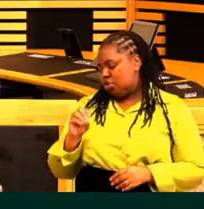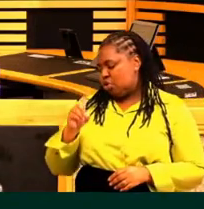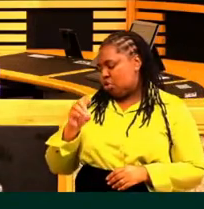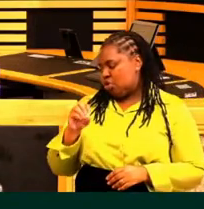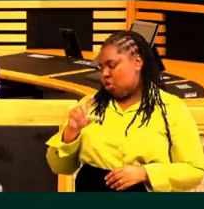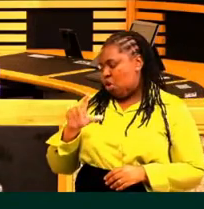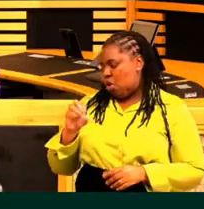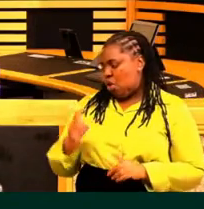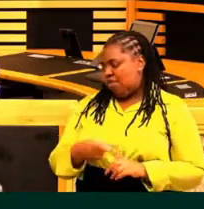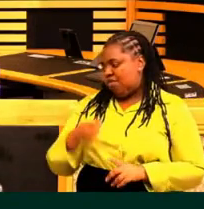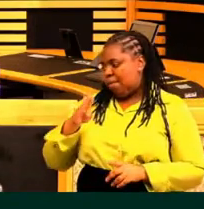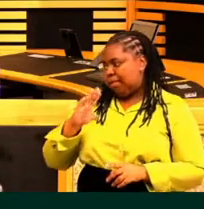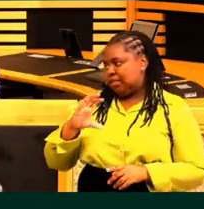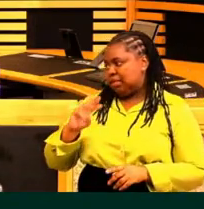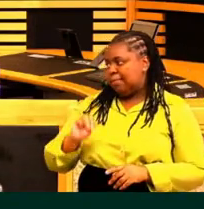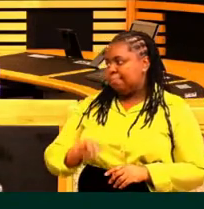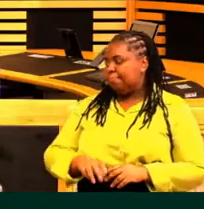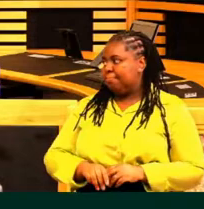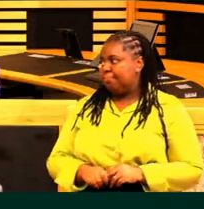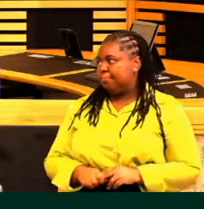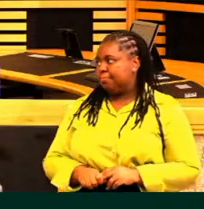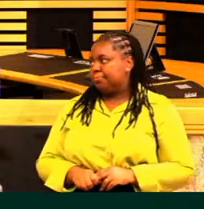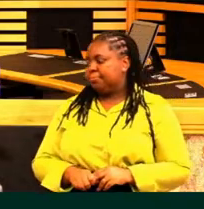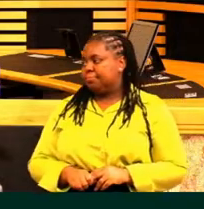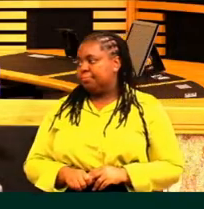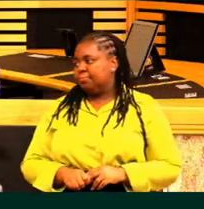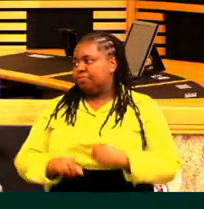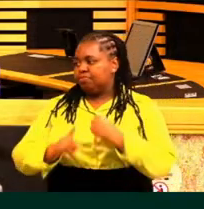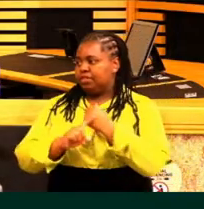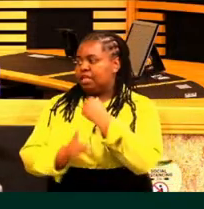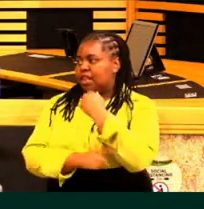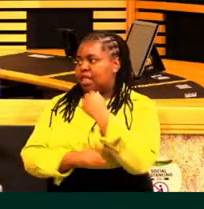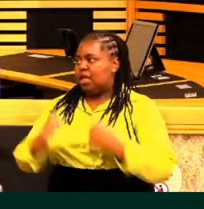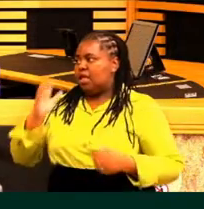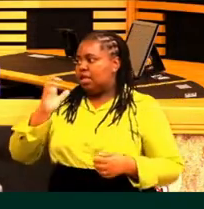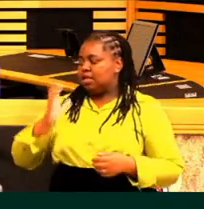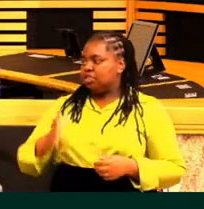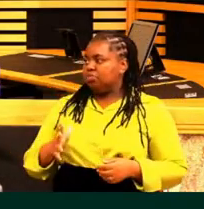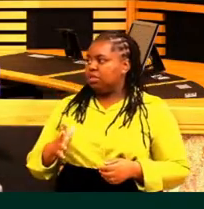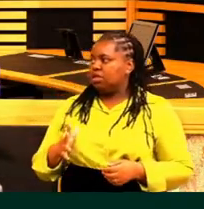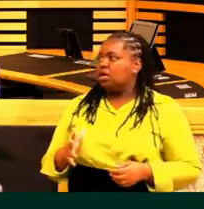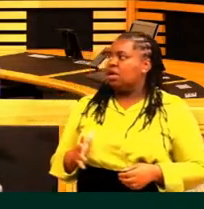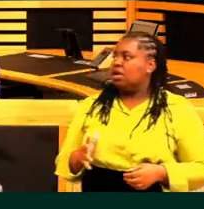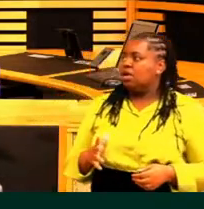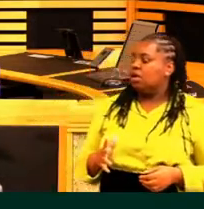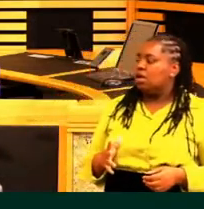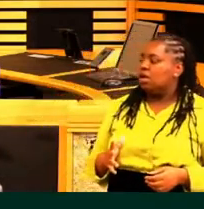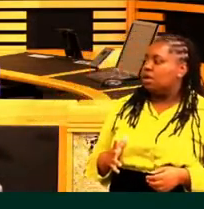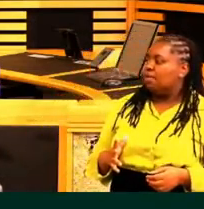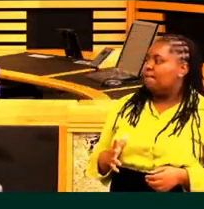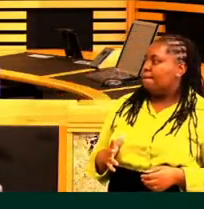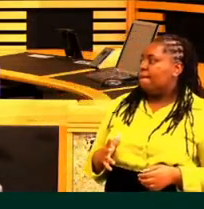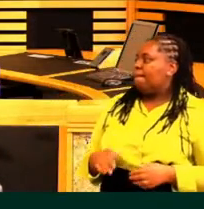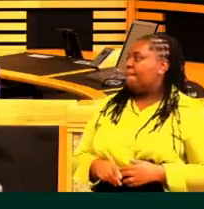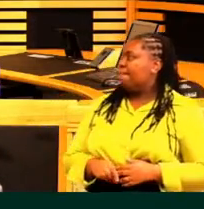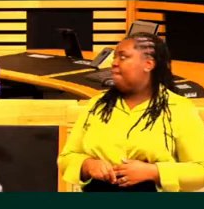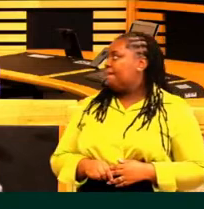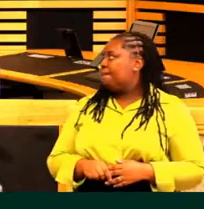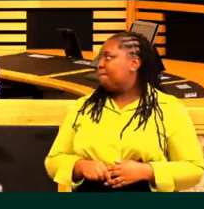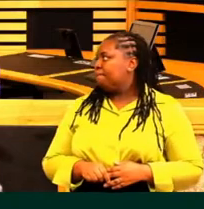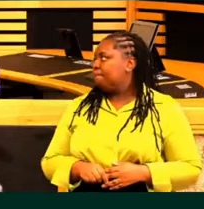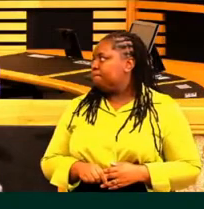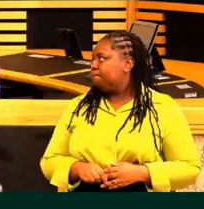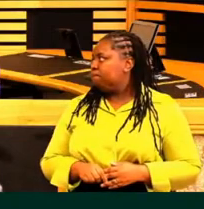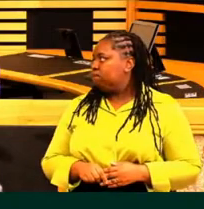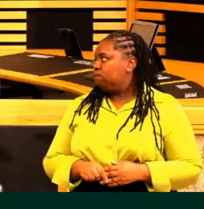from BCM then the last speaker from BCM on the subject on the matter it's